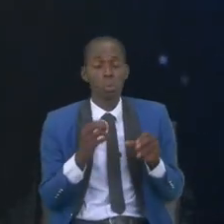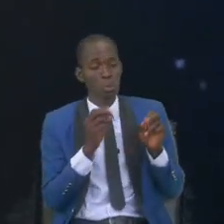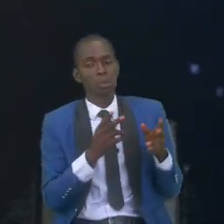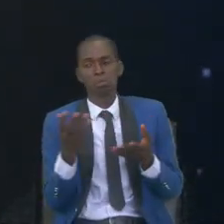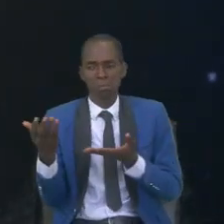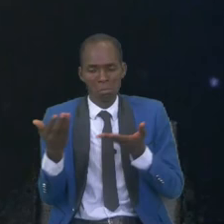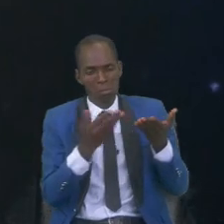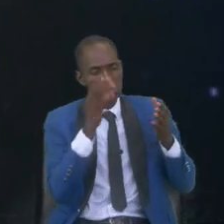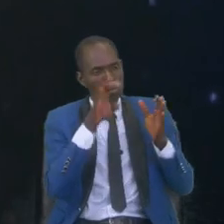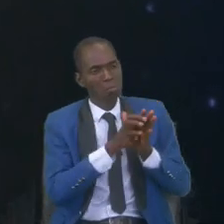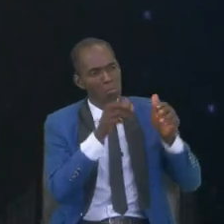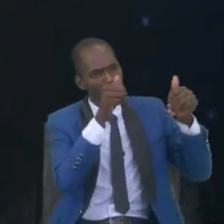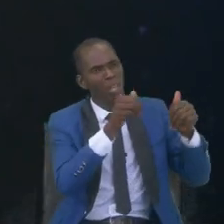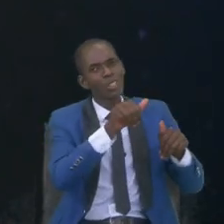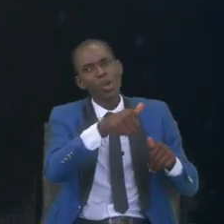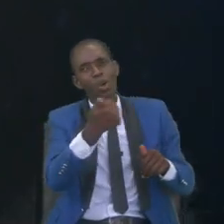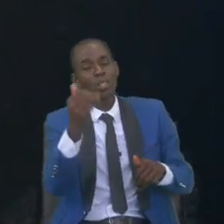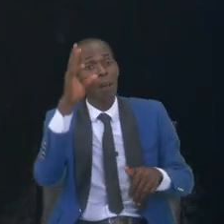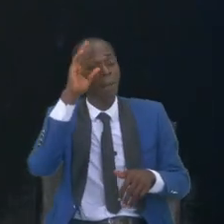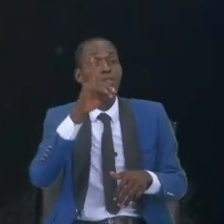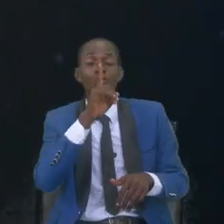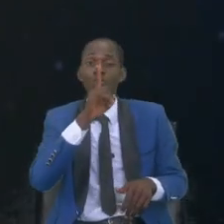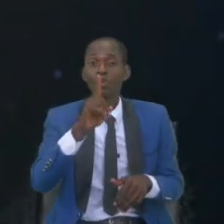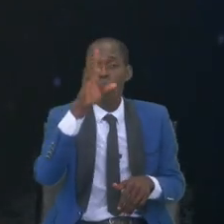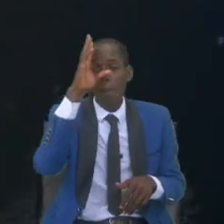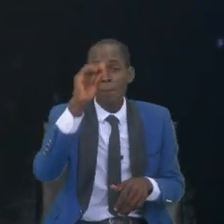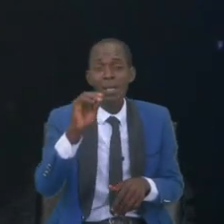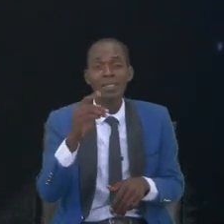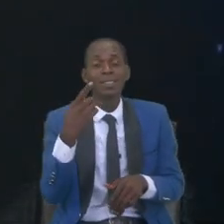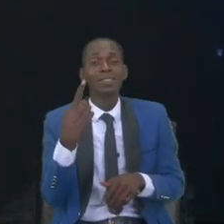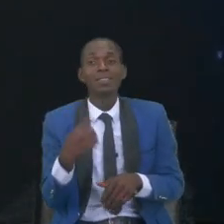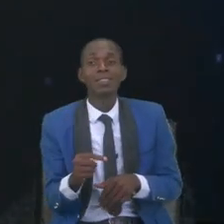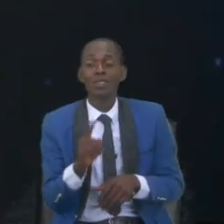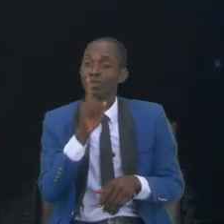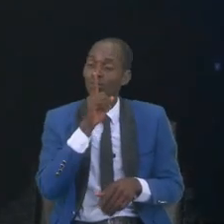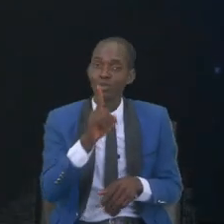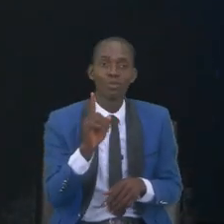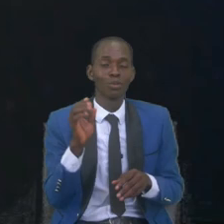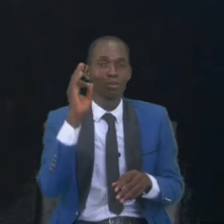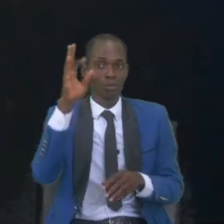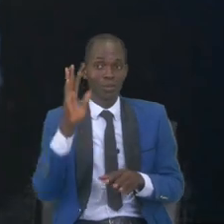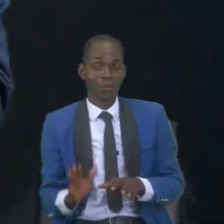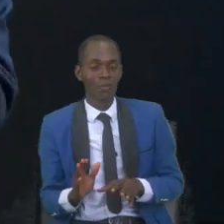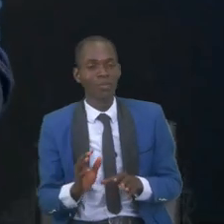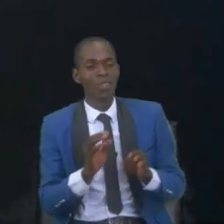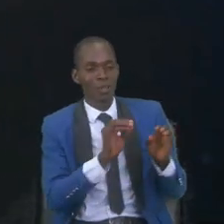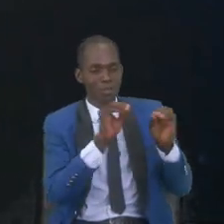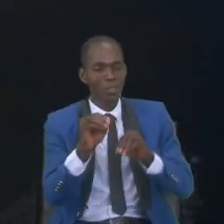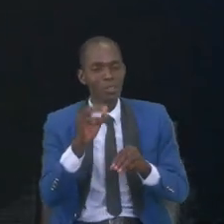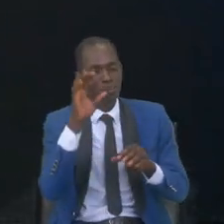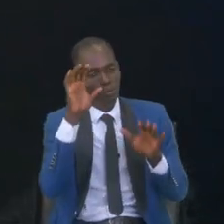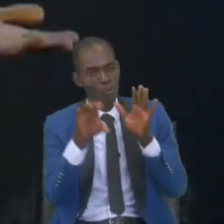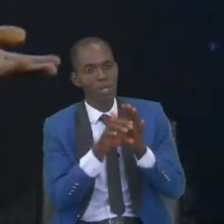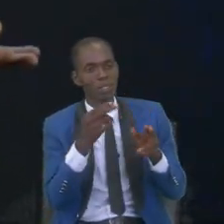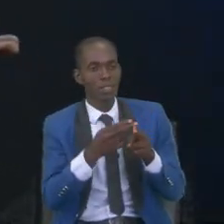picture of the other, of the man, the real man, the official evangelist. They put his name and picture there.